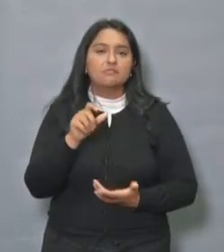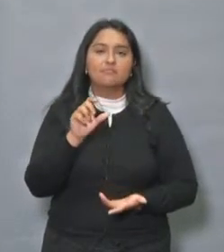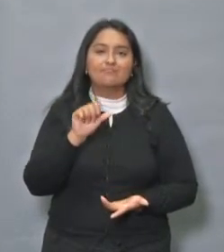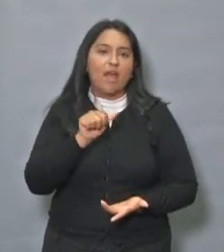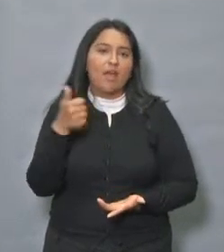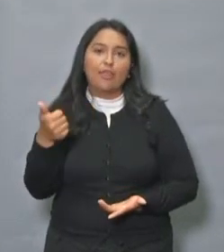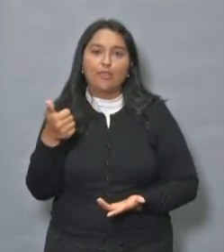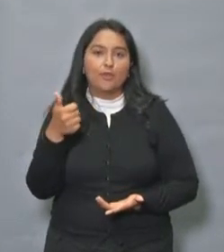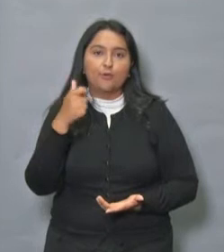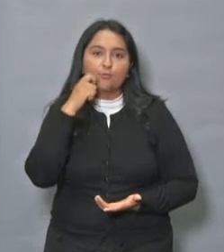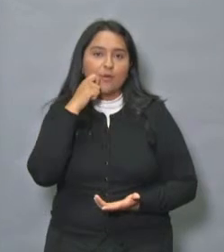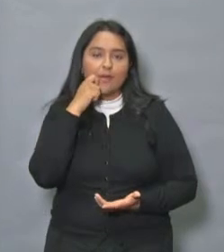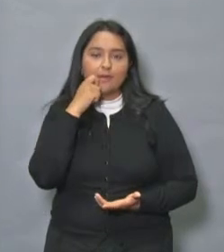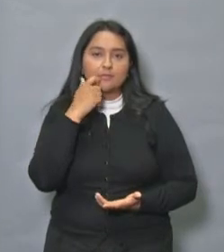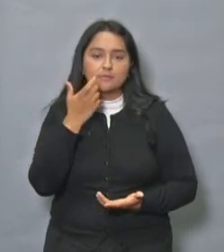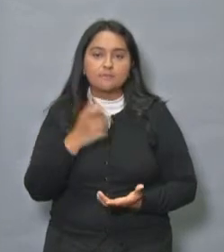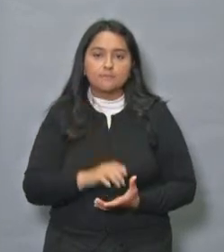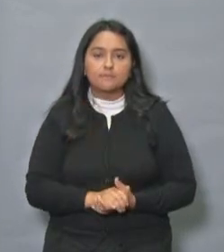o etnicidad.